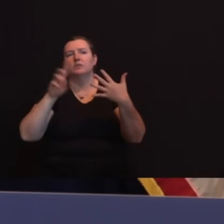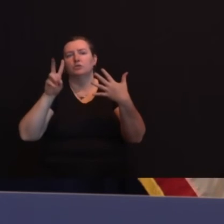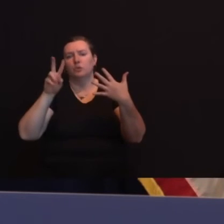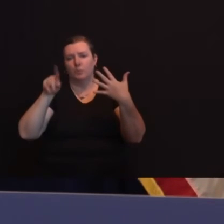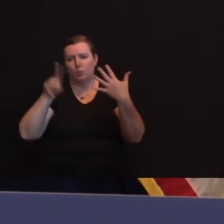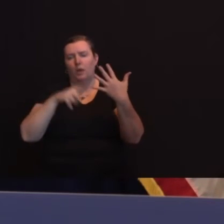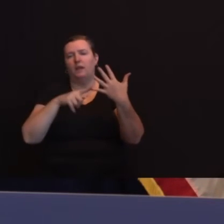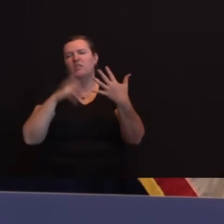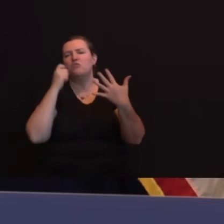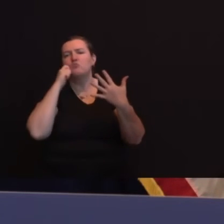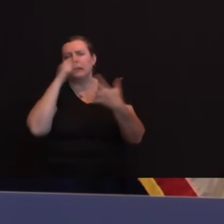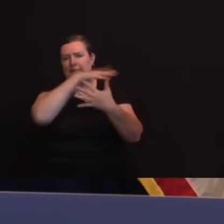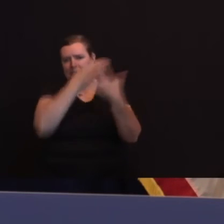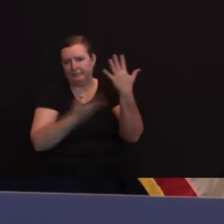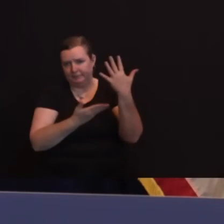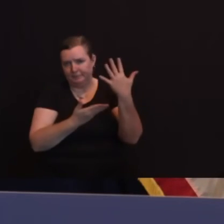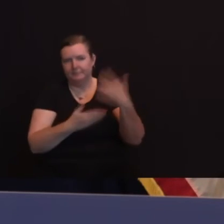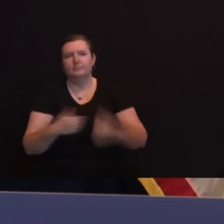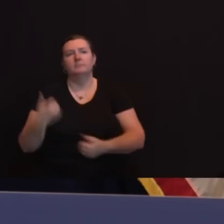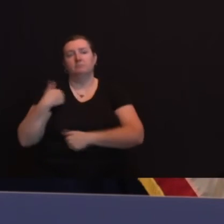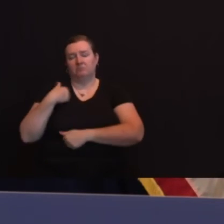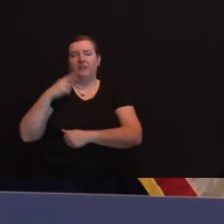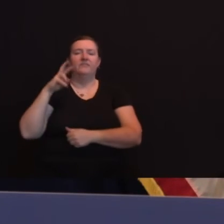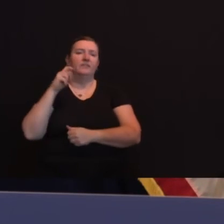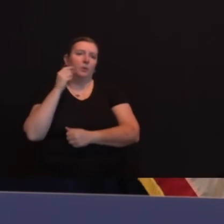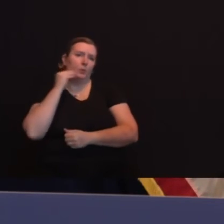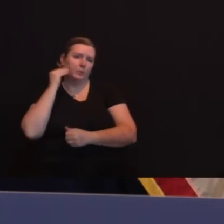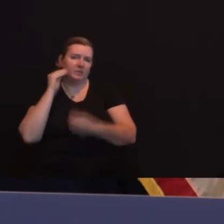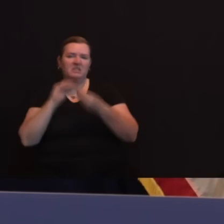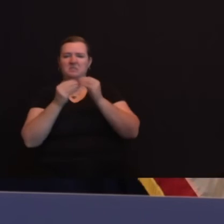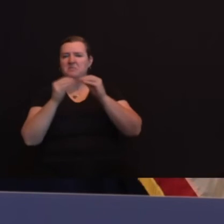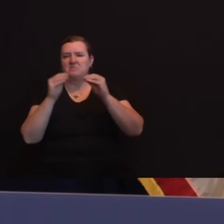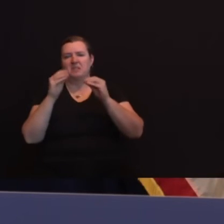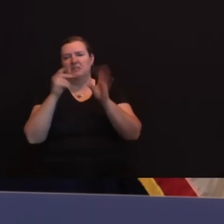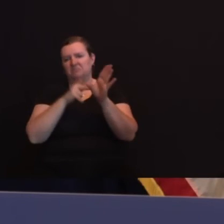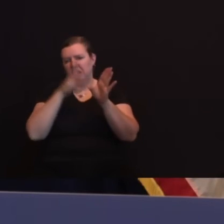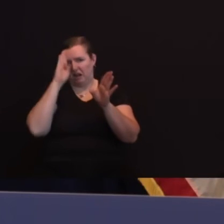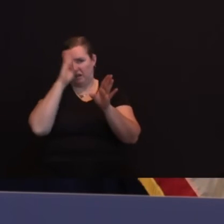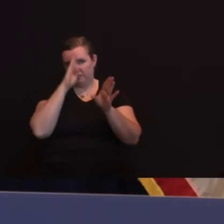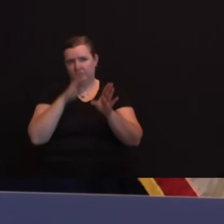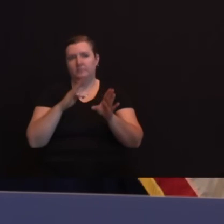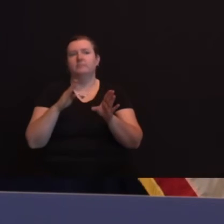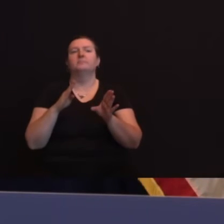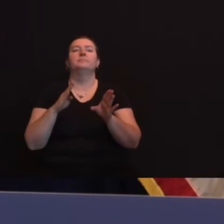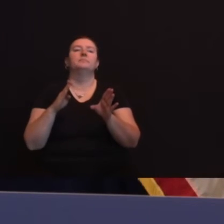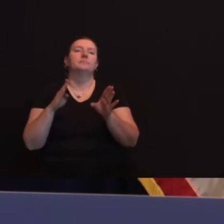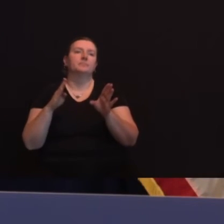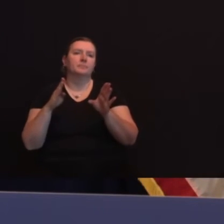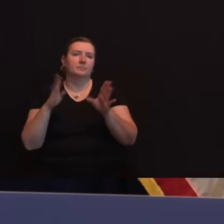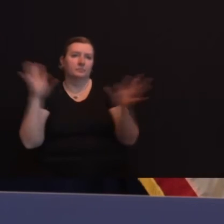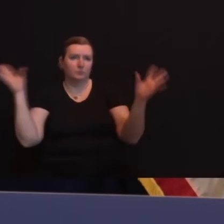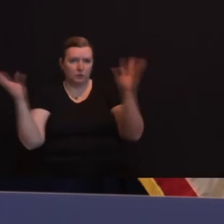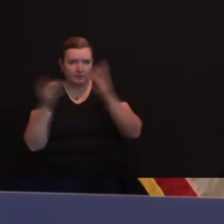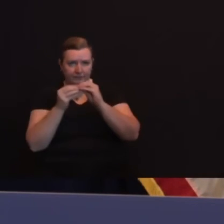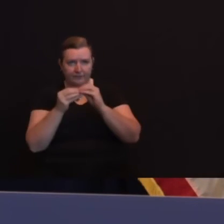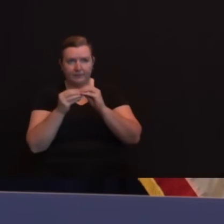the state veterans homes, the numbers remain the same, and at our psychiatric hospitals, cumulatively there